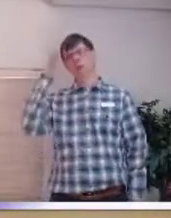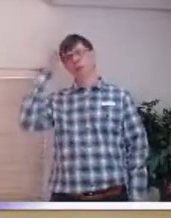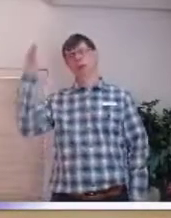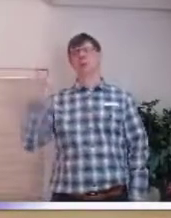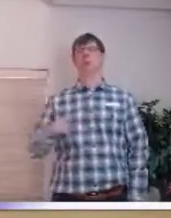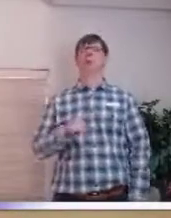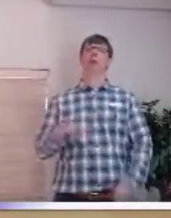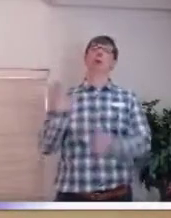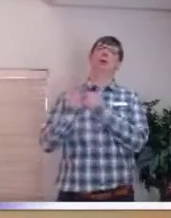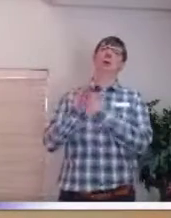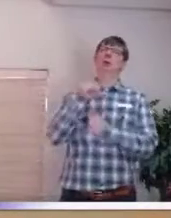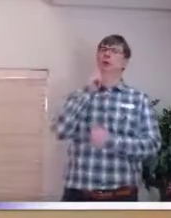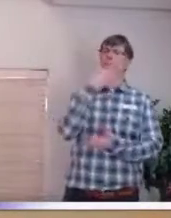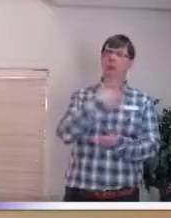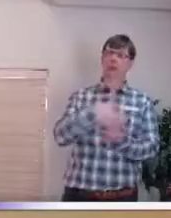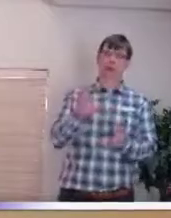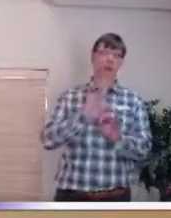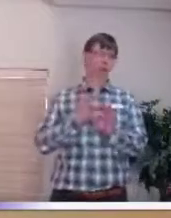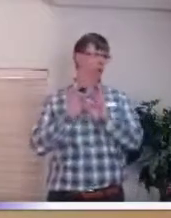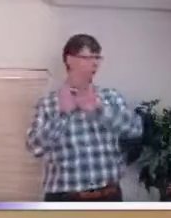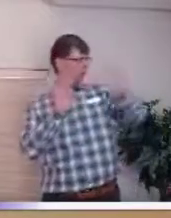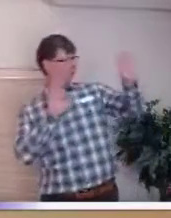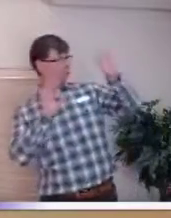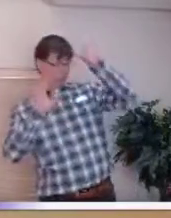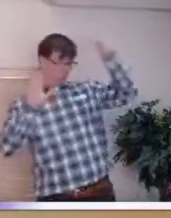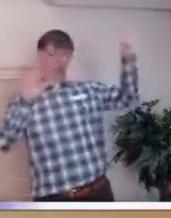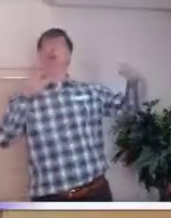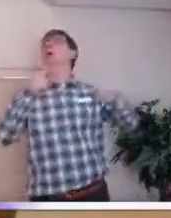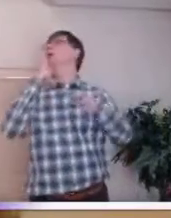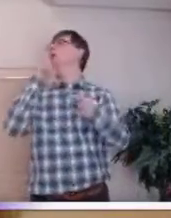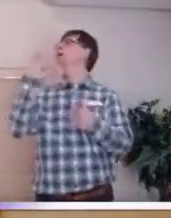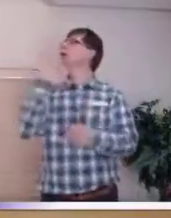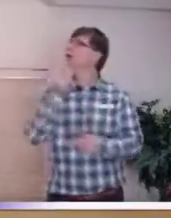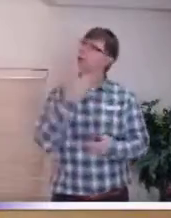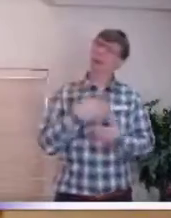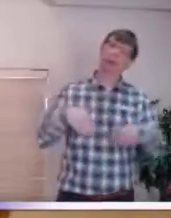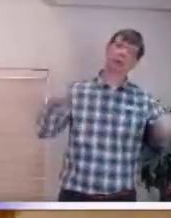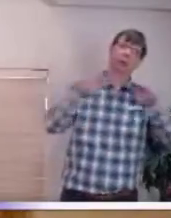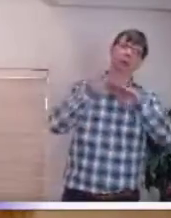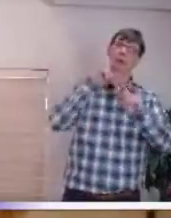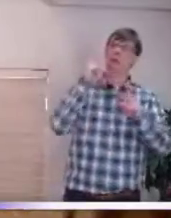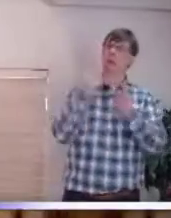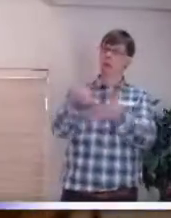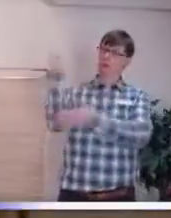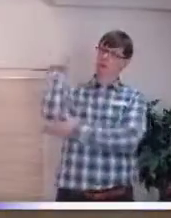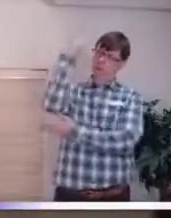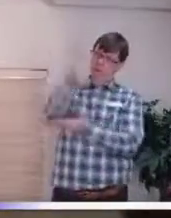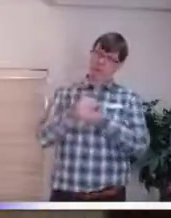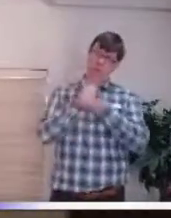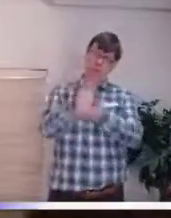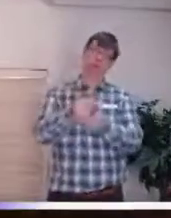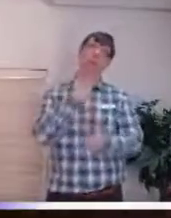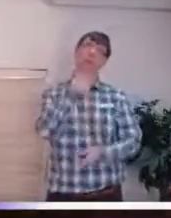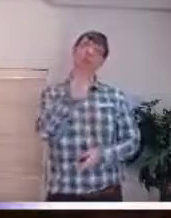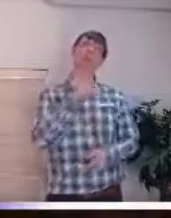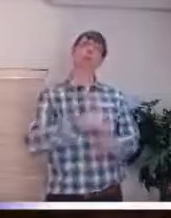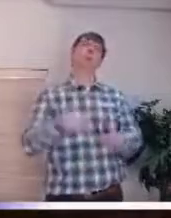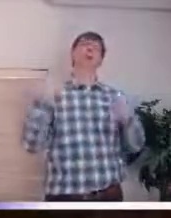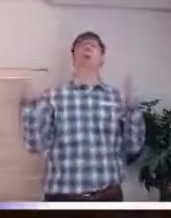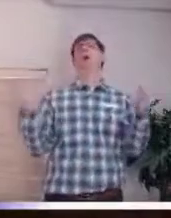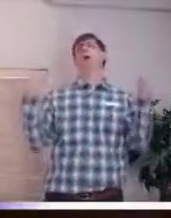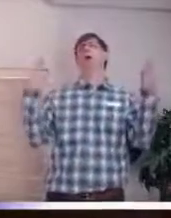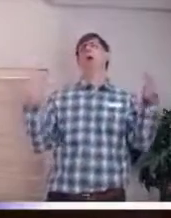someone did something for you so unexpectedly. Maybe it helped you with a bill. Maybe it was